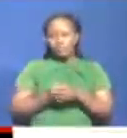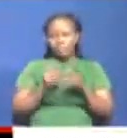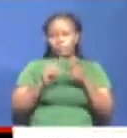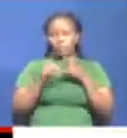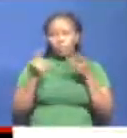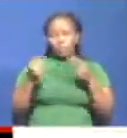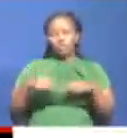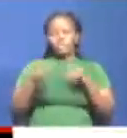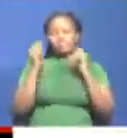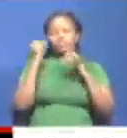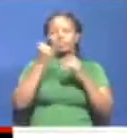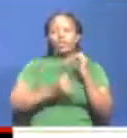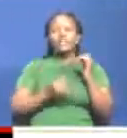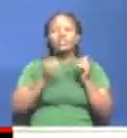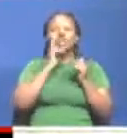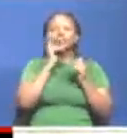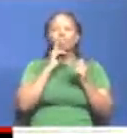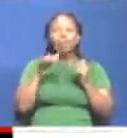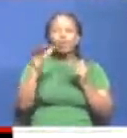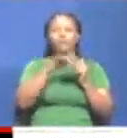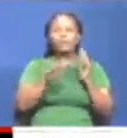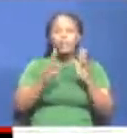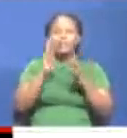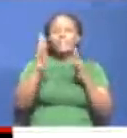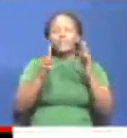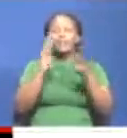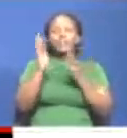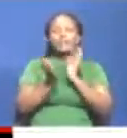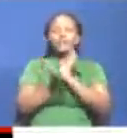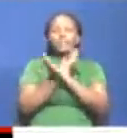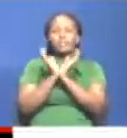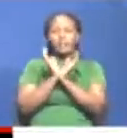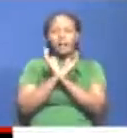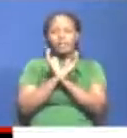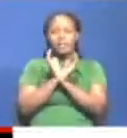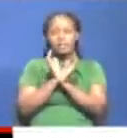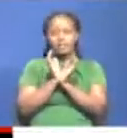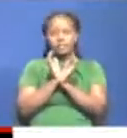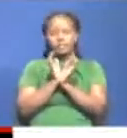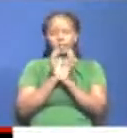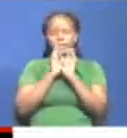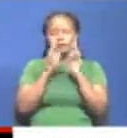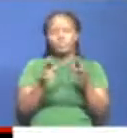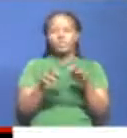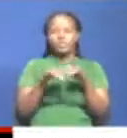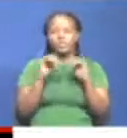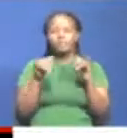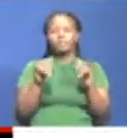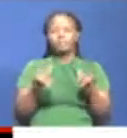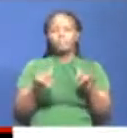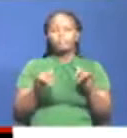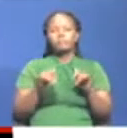tomorrow at the Moi International Sports Center, Kasarani. For Easy Friday Sports, I'm Daniel Mwendwa.